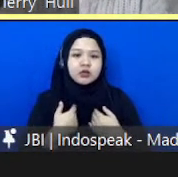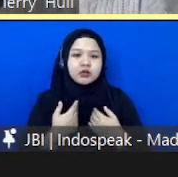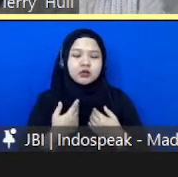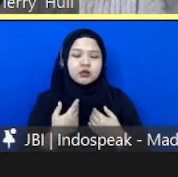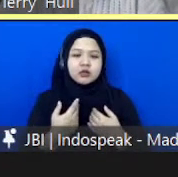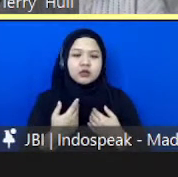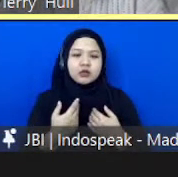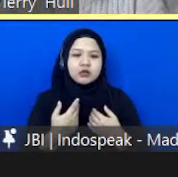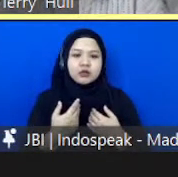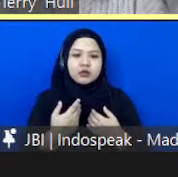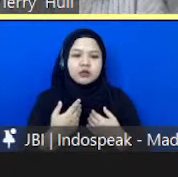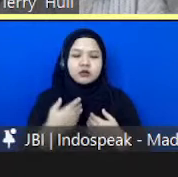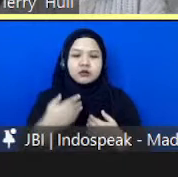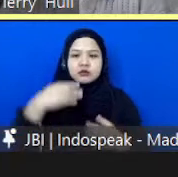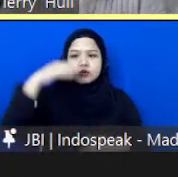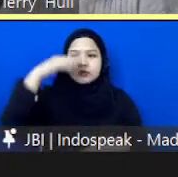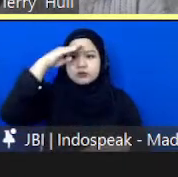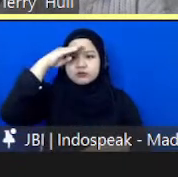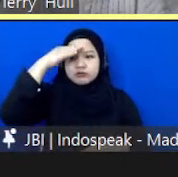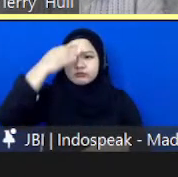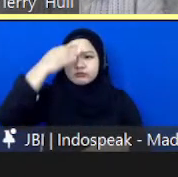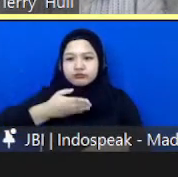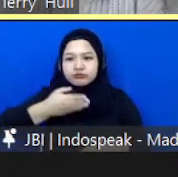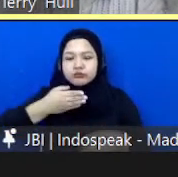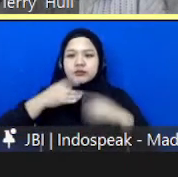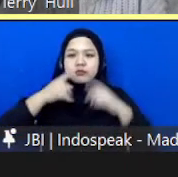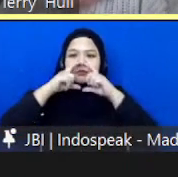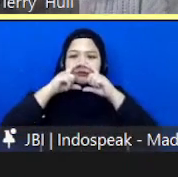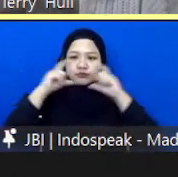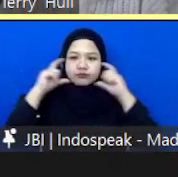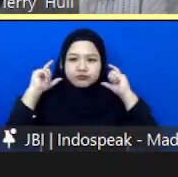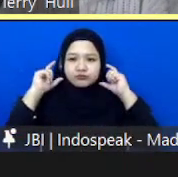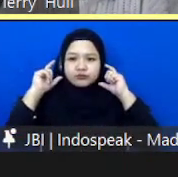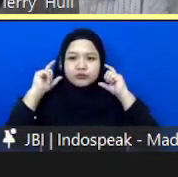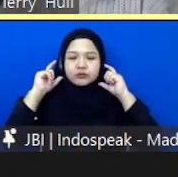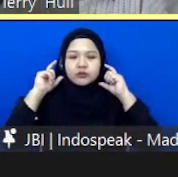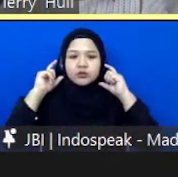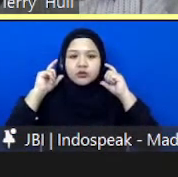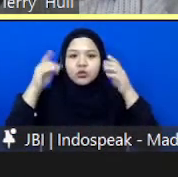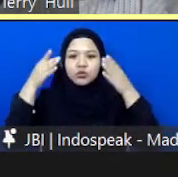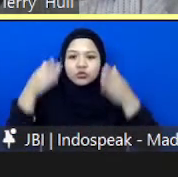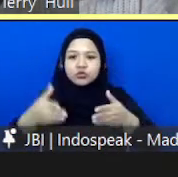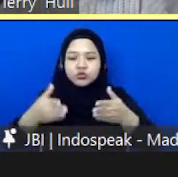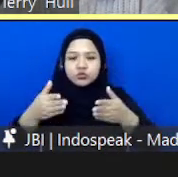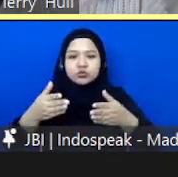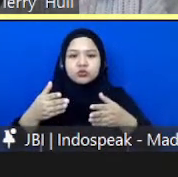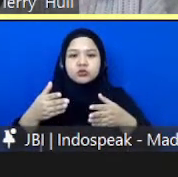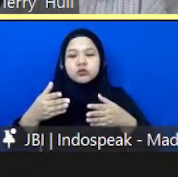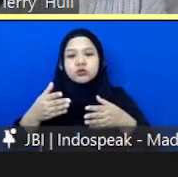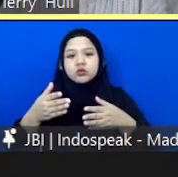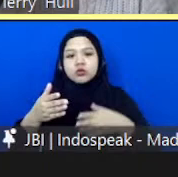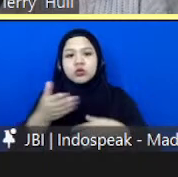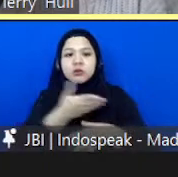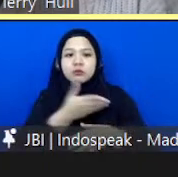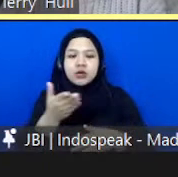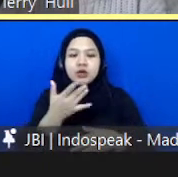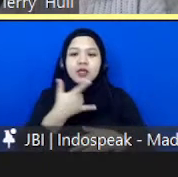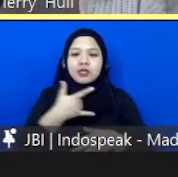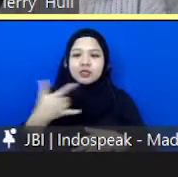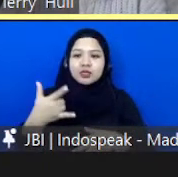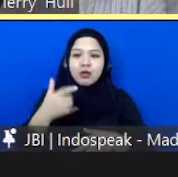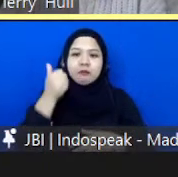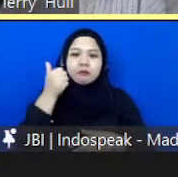face masks, masker, and gloves so that they could have